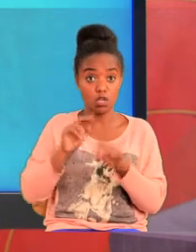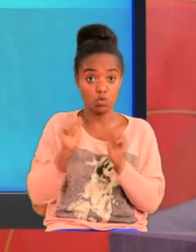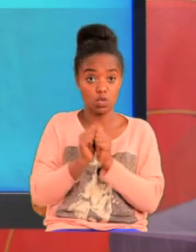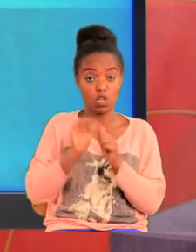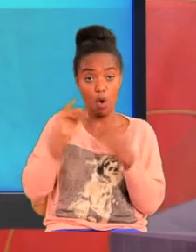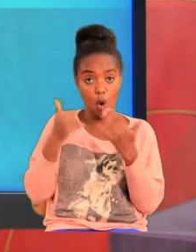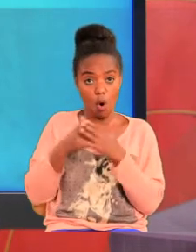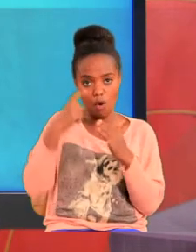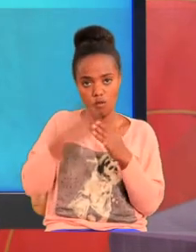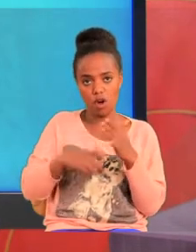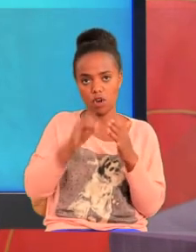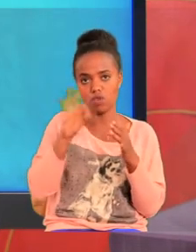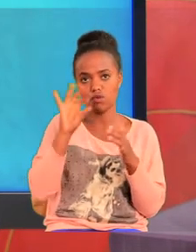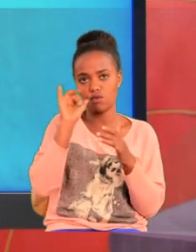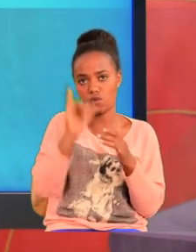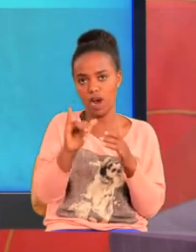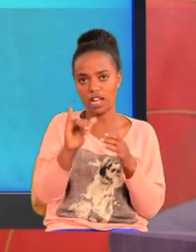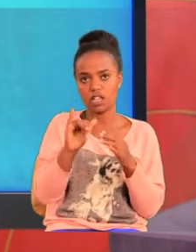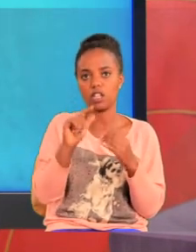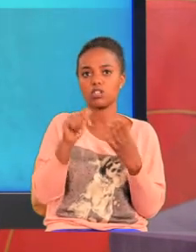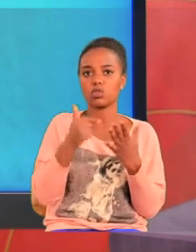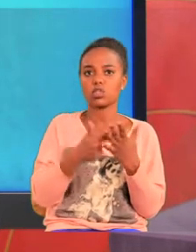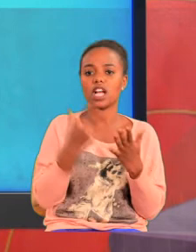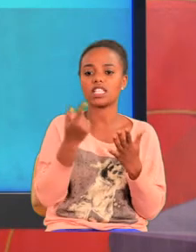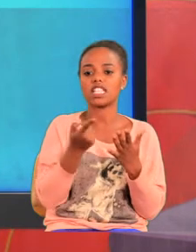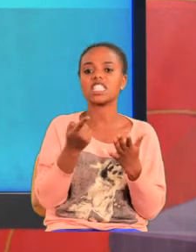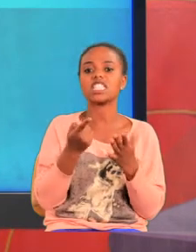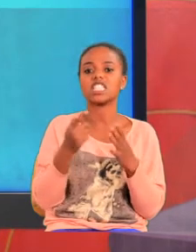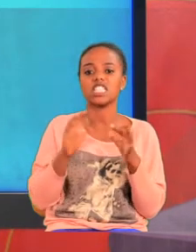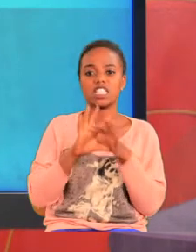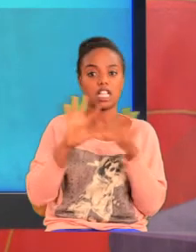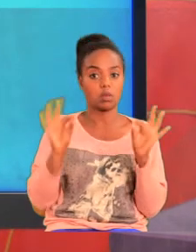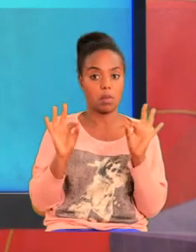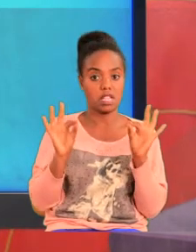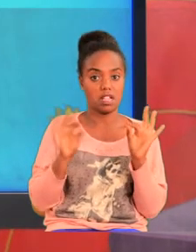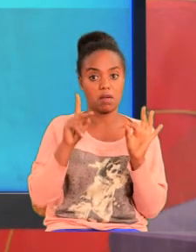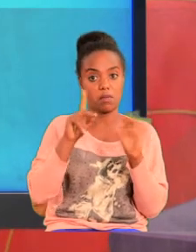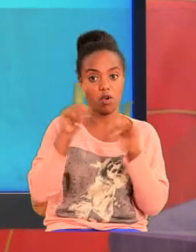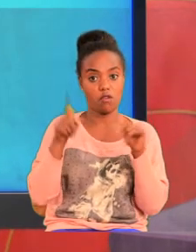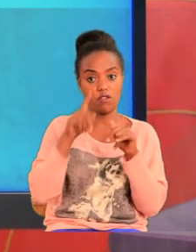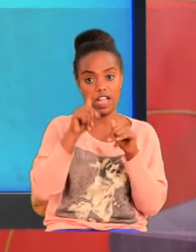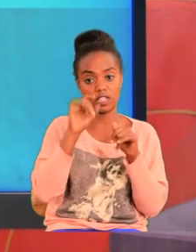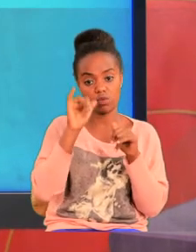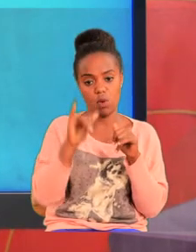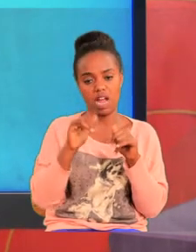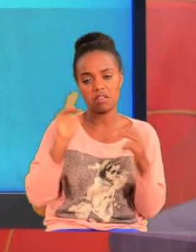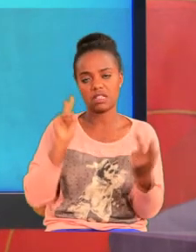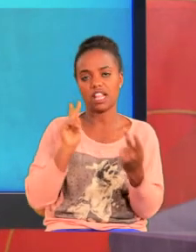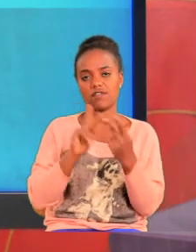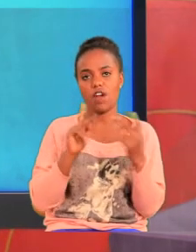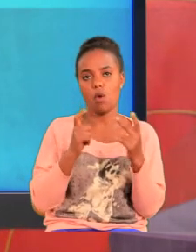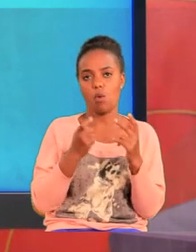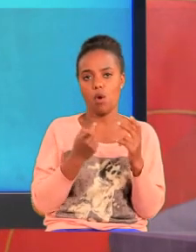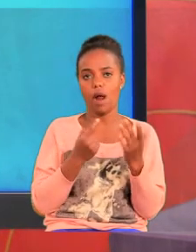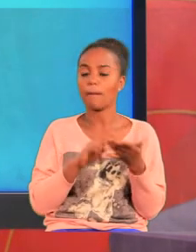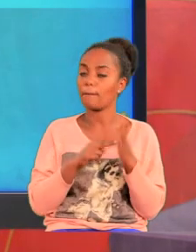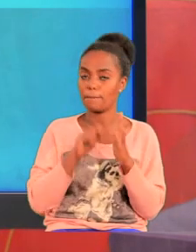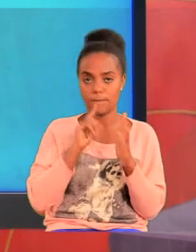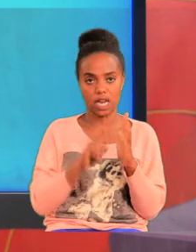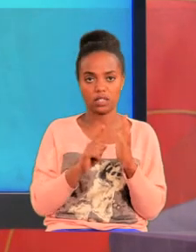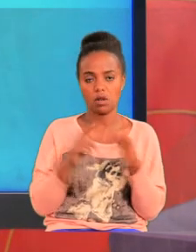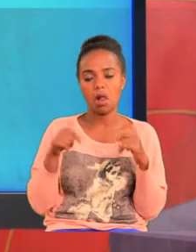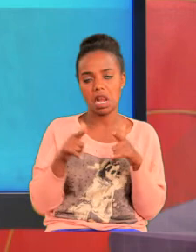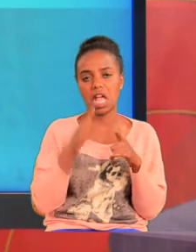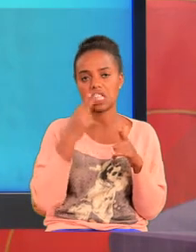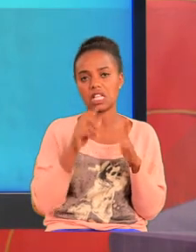all values of y so that this property or the property p of x, y is satisfied. This is the meaning. Now